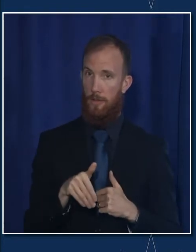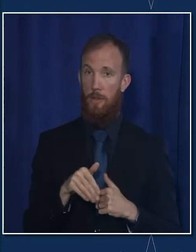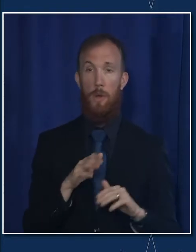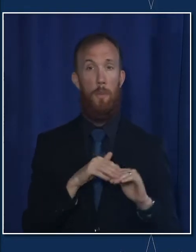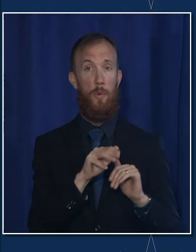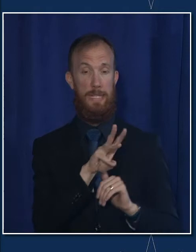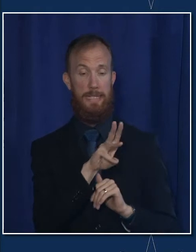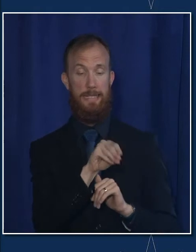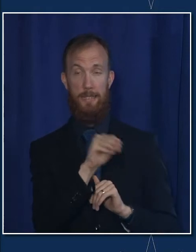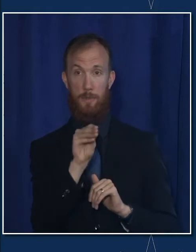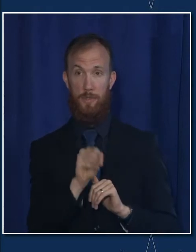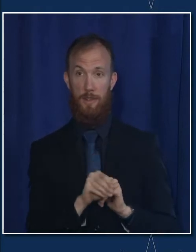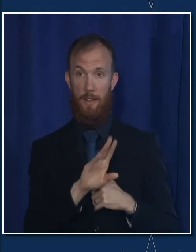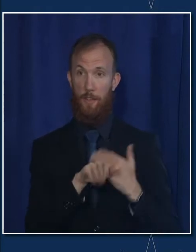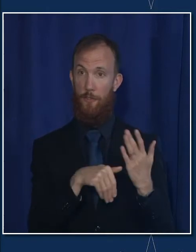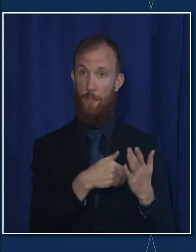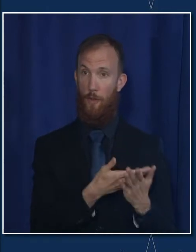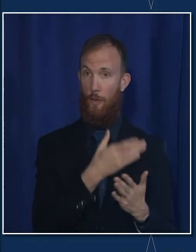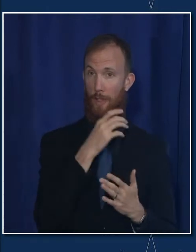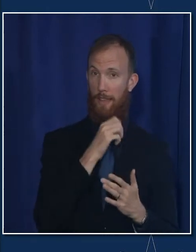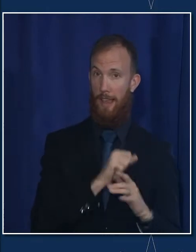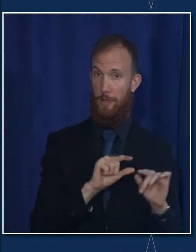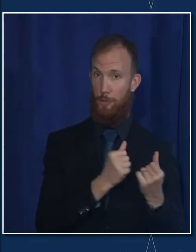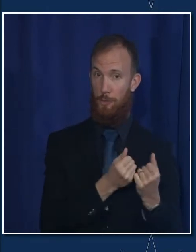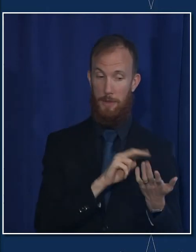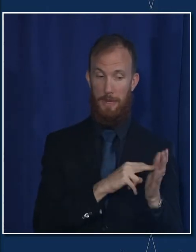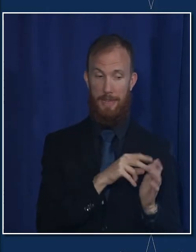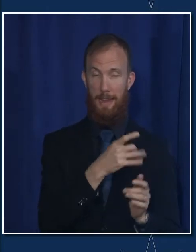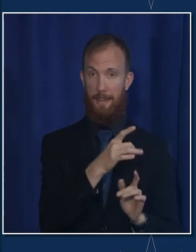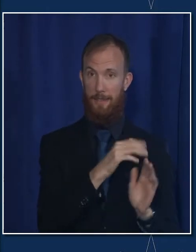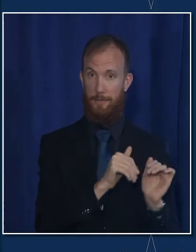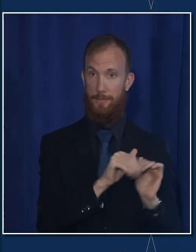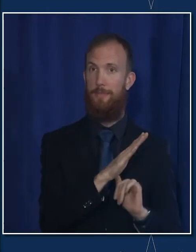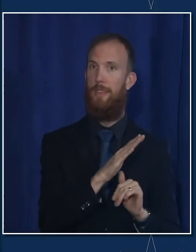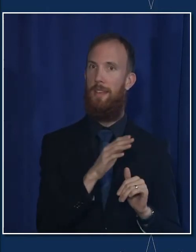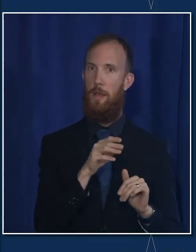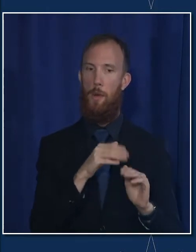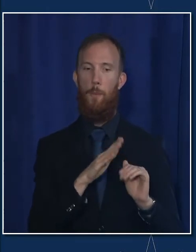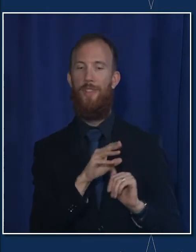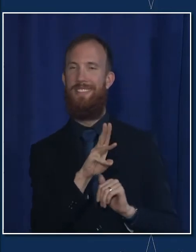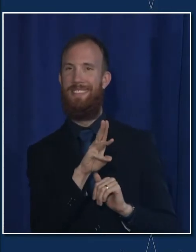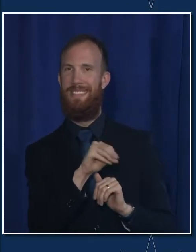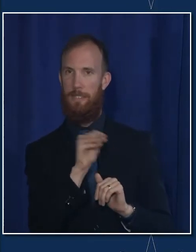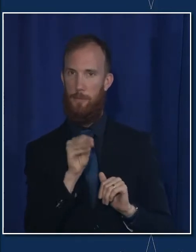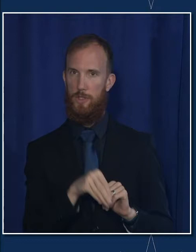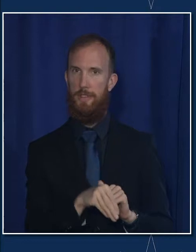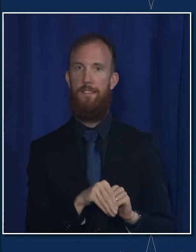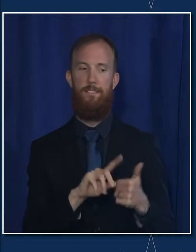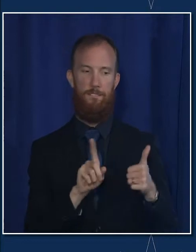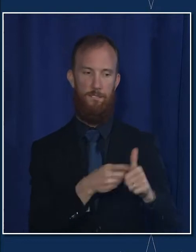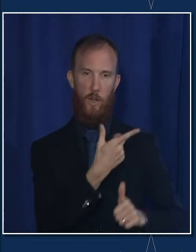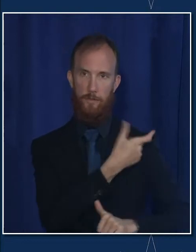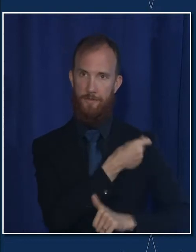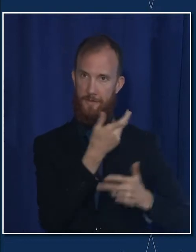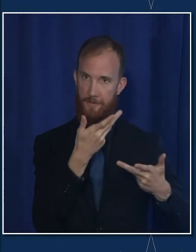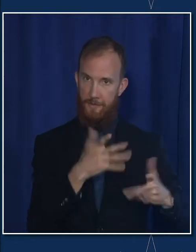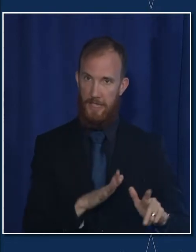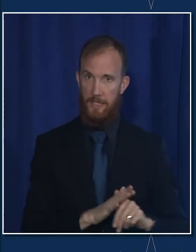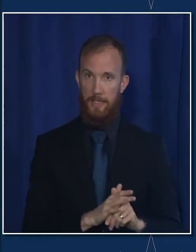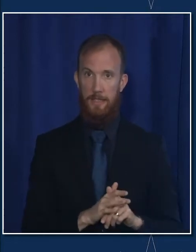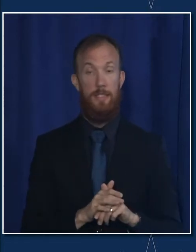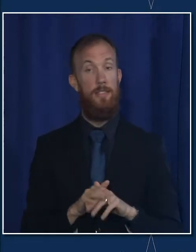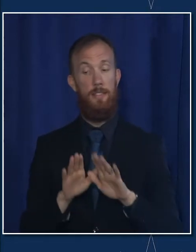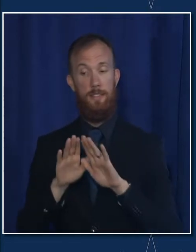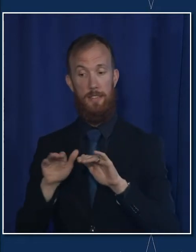over age 18 have now gotten at least a first COVID vaccine dose, which we're pleased about. And adolescent vaccinations continue to grow the